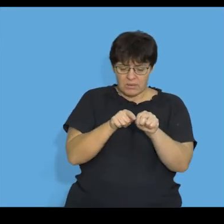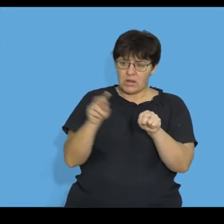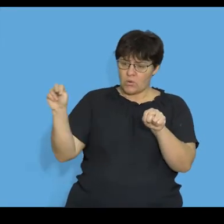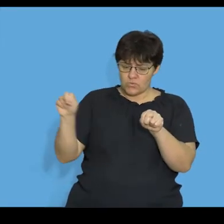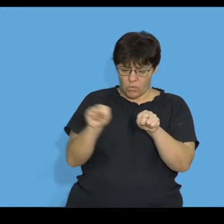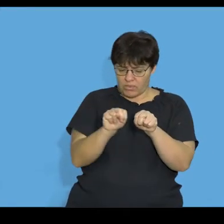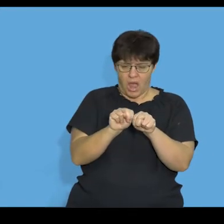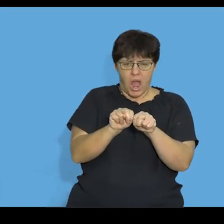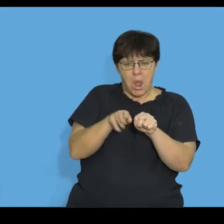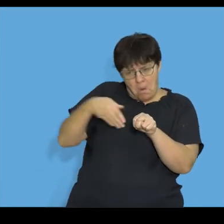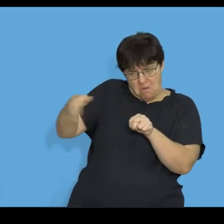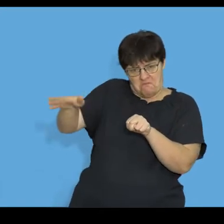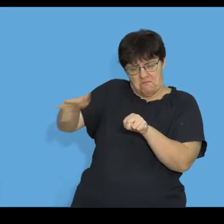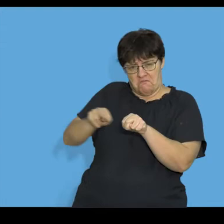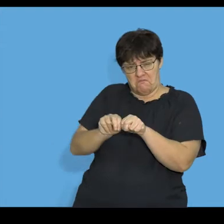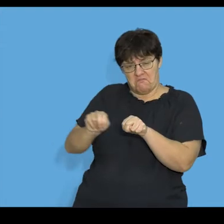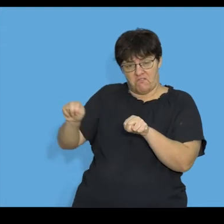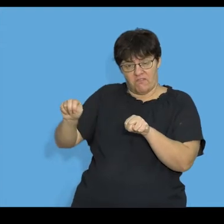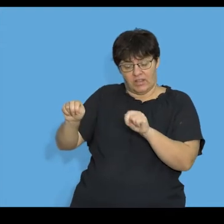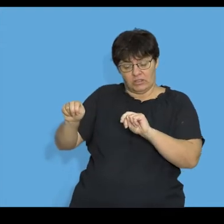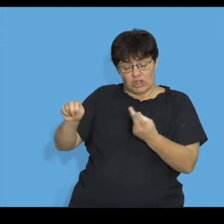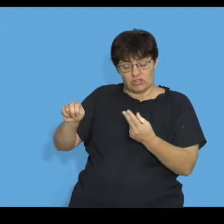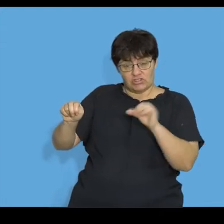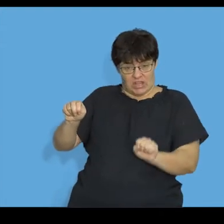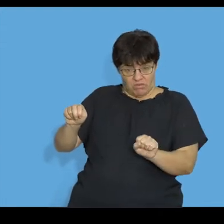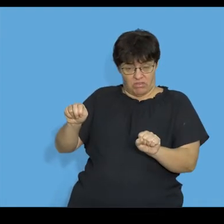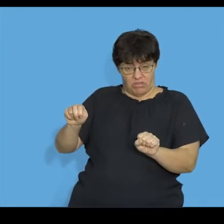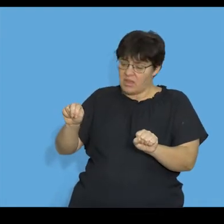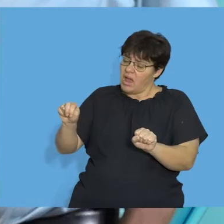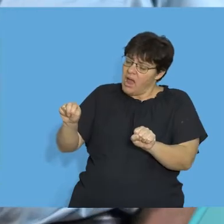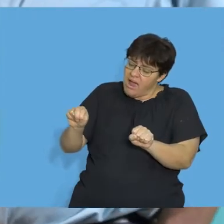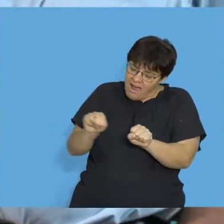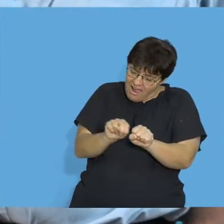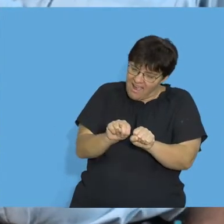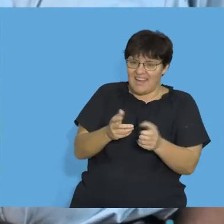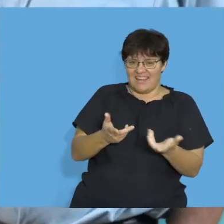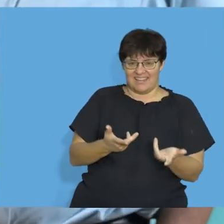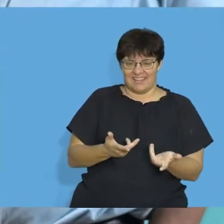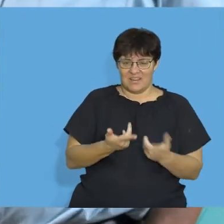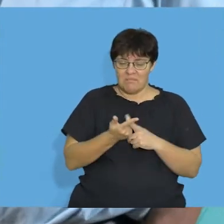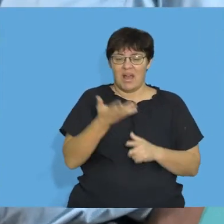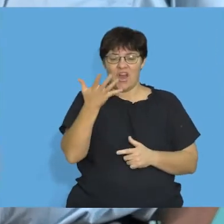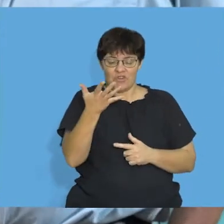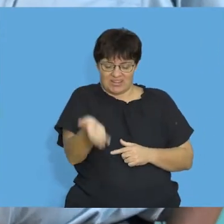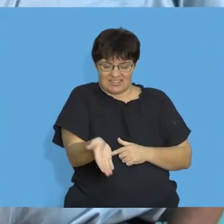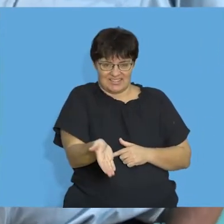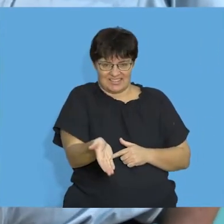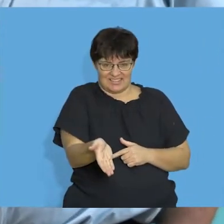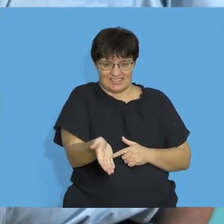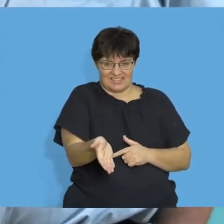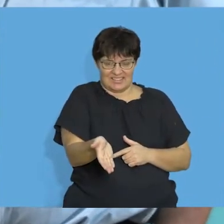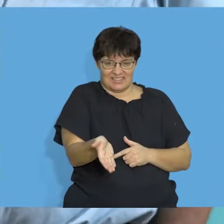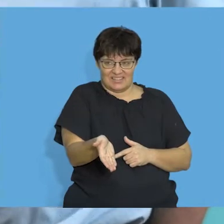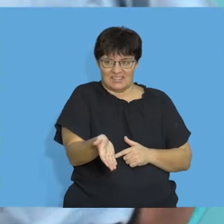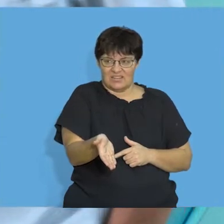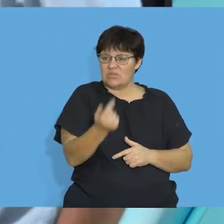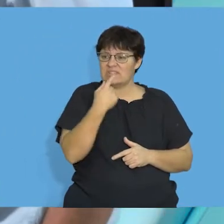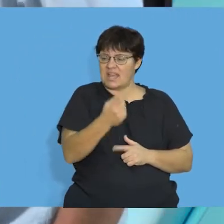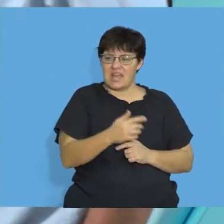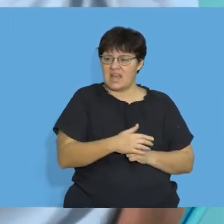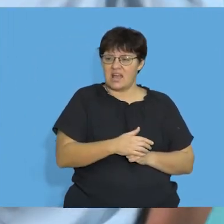here will attract. And if the south pole is attracting, what do we do with our right-hand rule? Well, we take our right hand and we say,